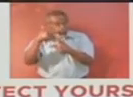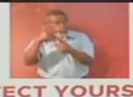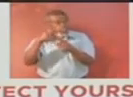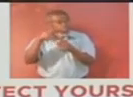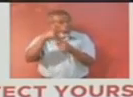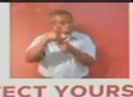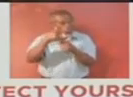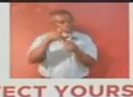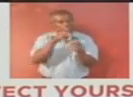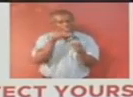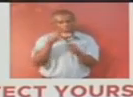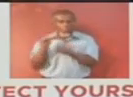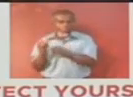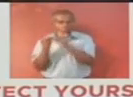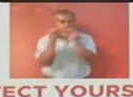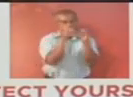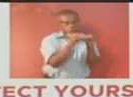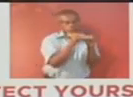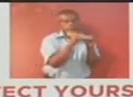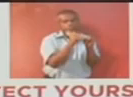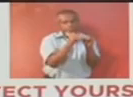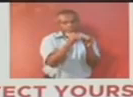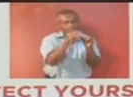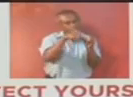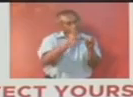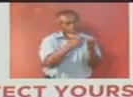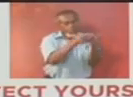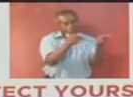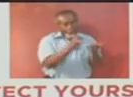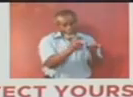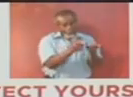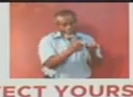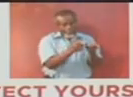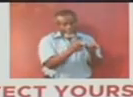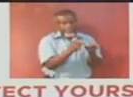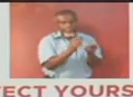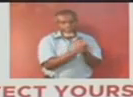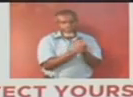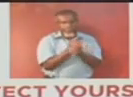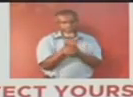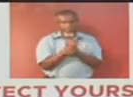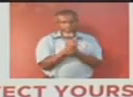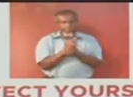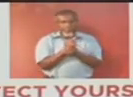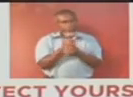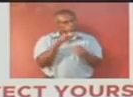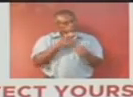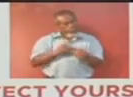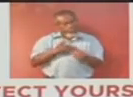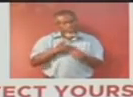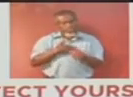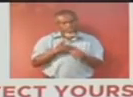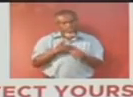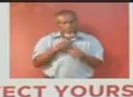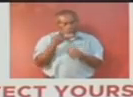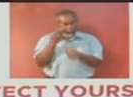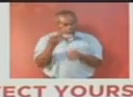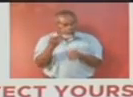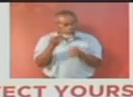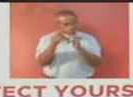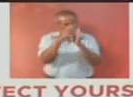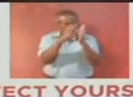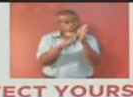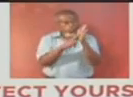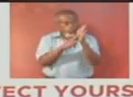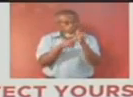can be assisted. So we do want to make the appeal again to review those guidelines and to use